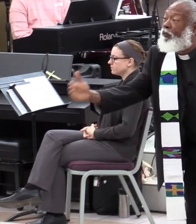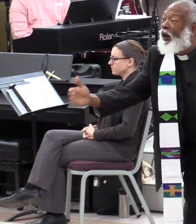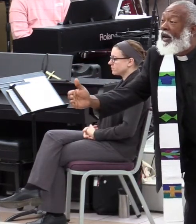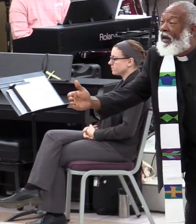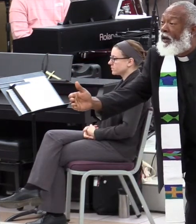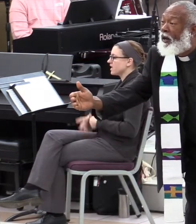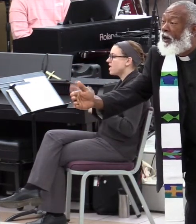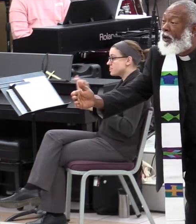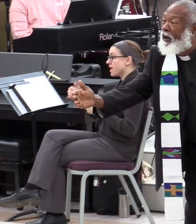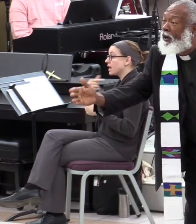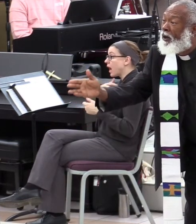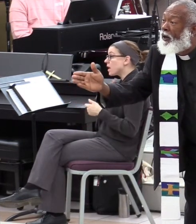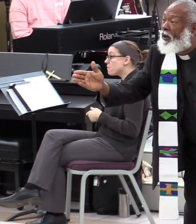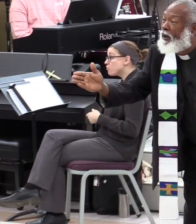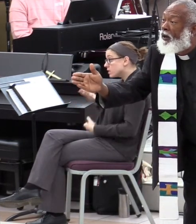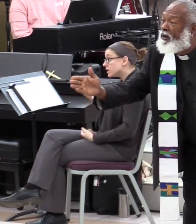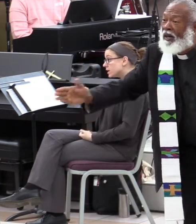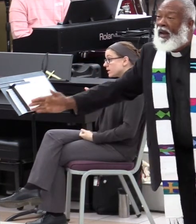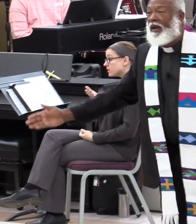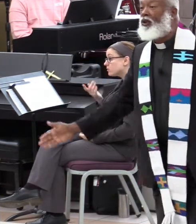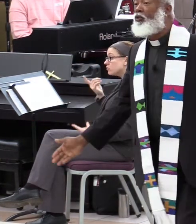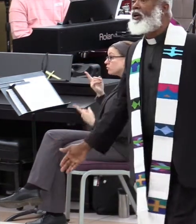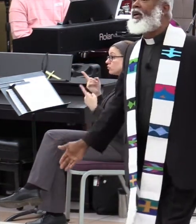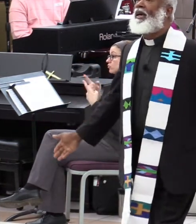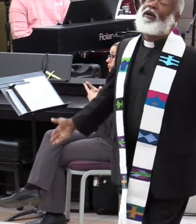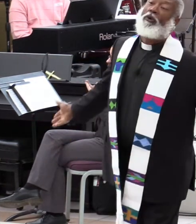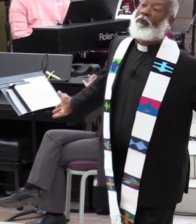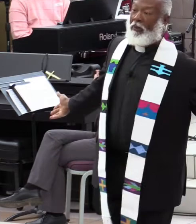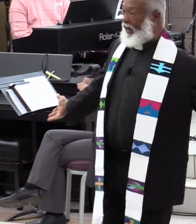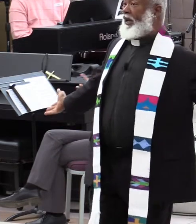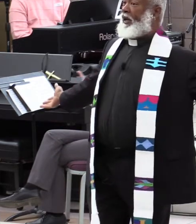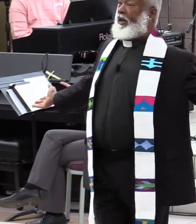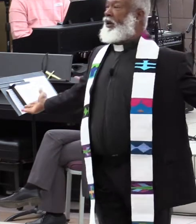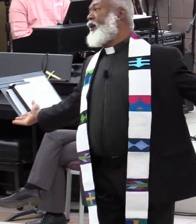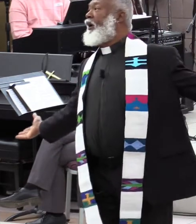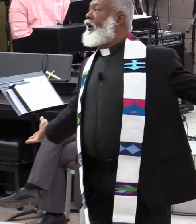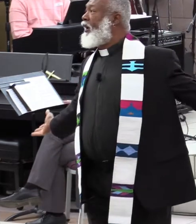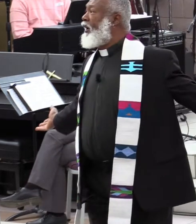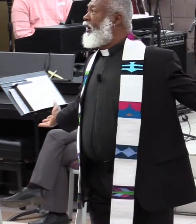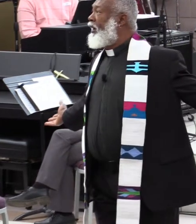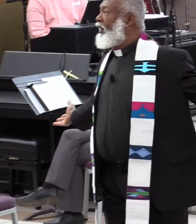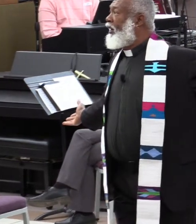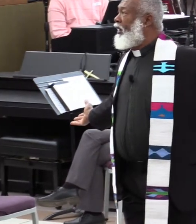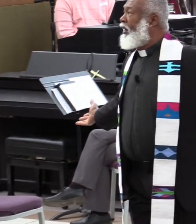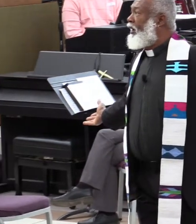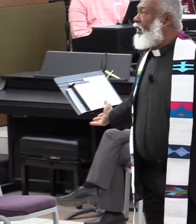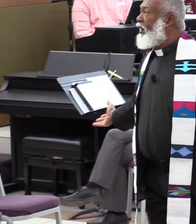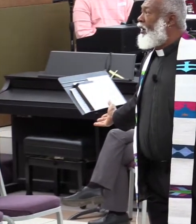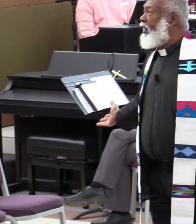That I'm willing to let you kill me.